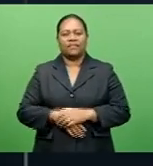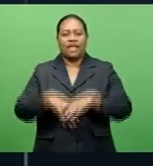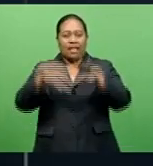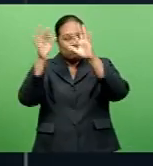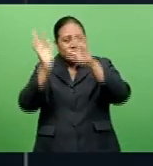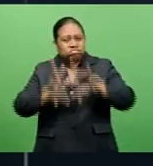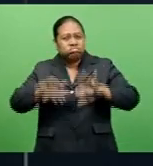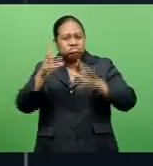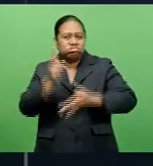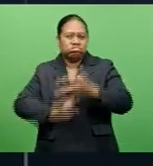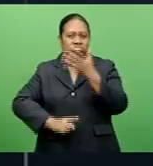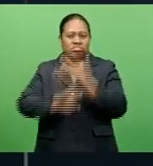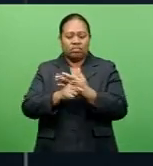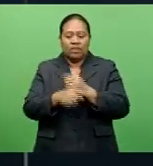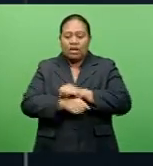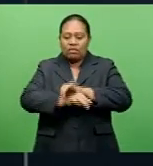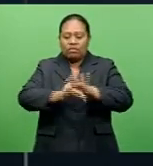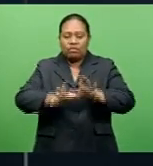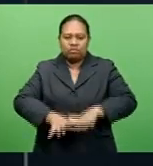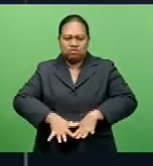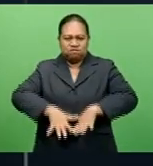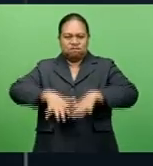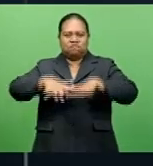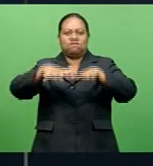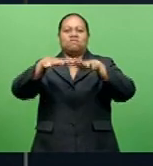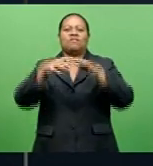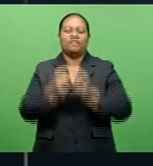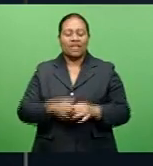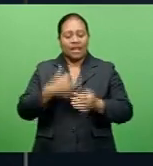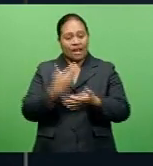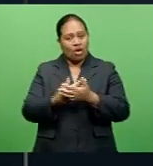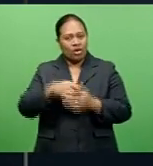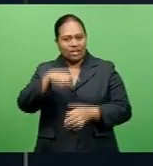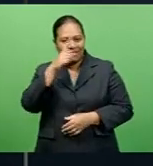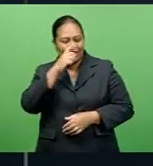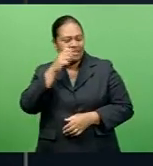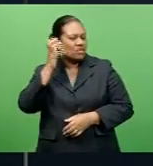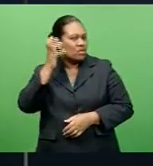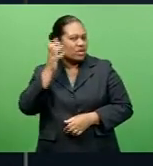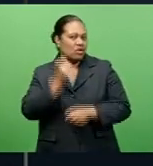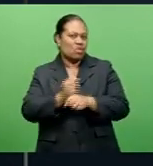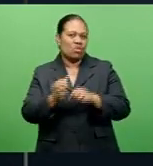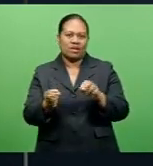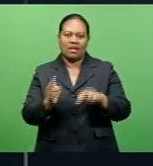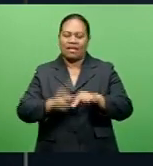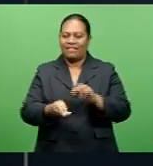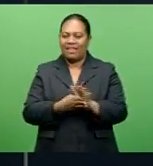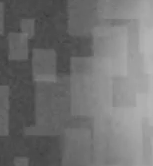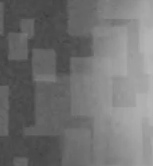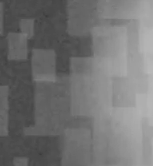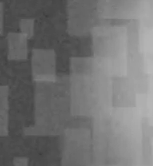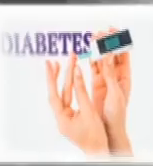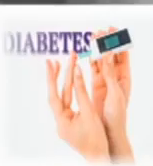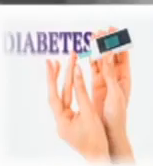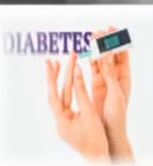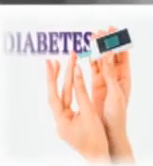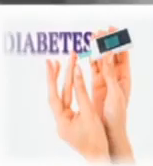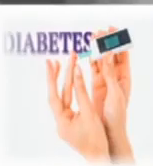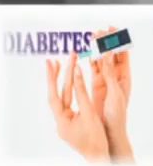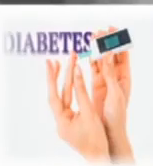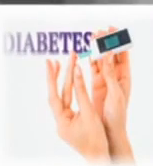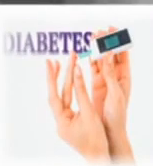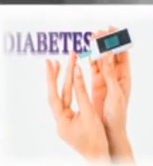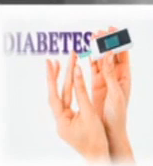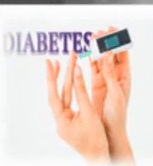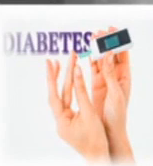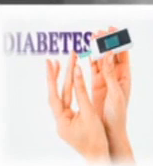causes widespread flooding. For these stories and others, you can tune in daily to our sister radio station Gold FM. To our poll question, this week